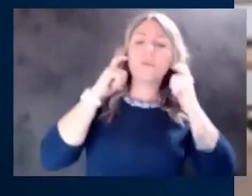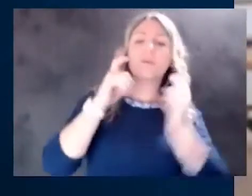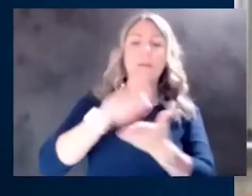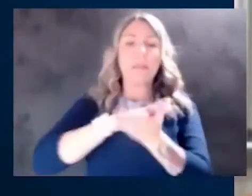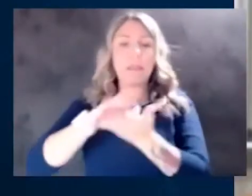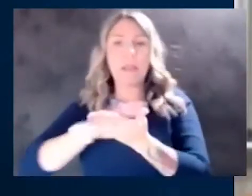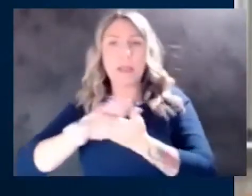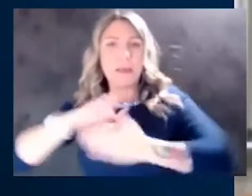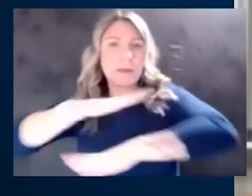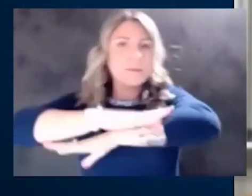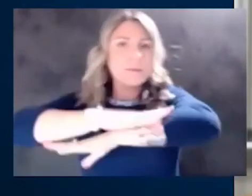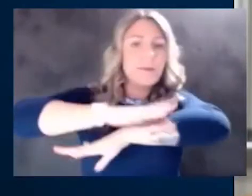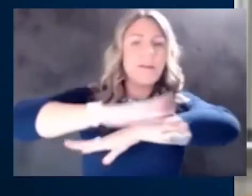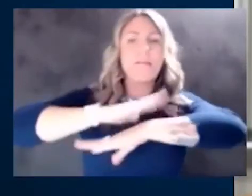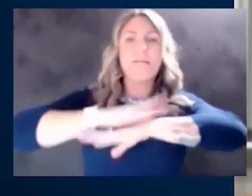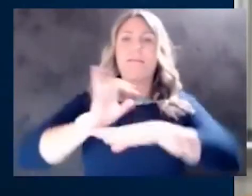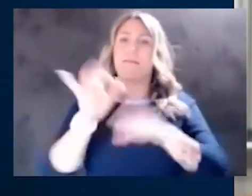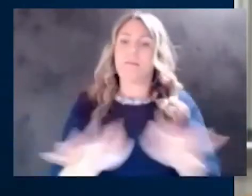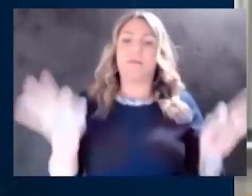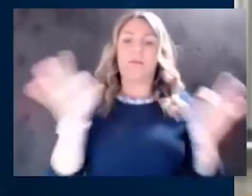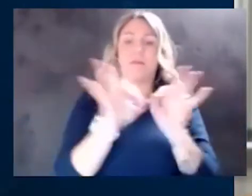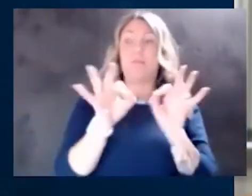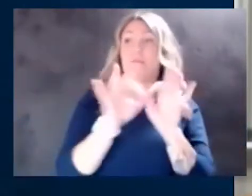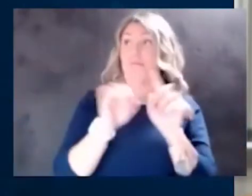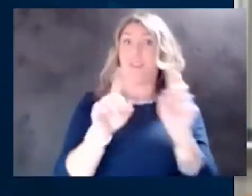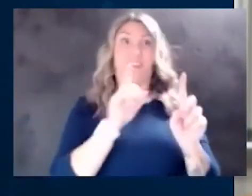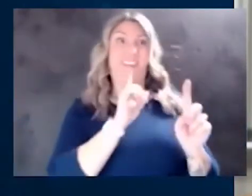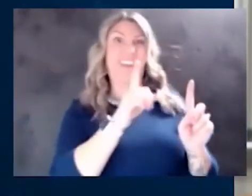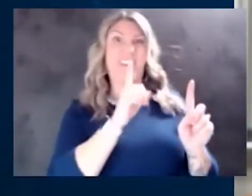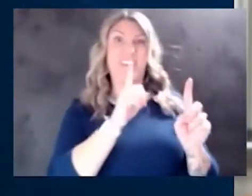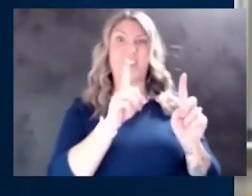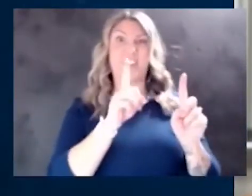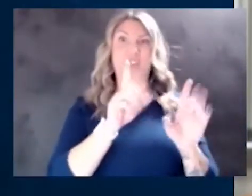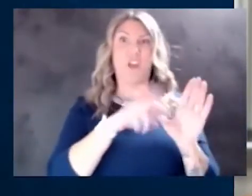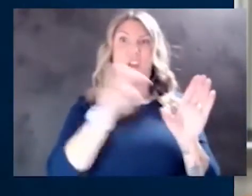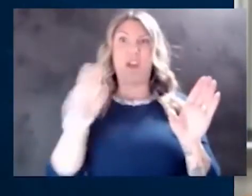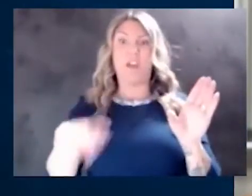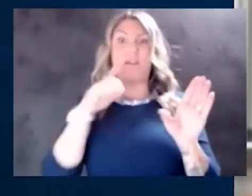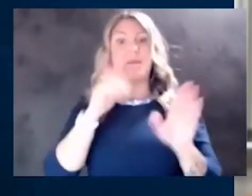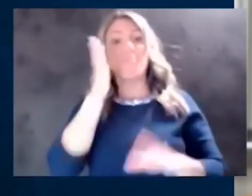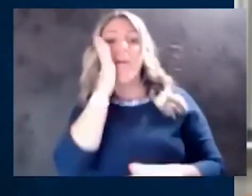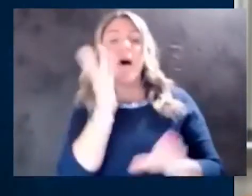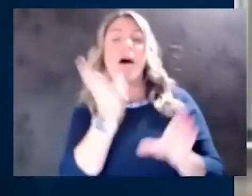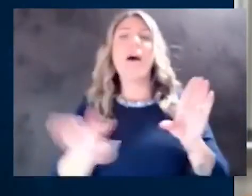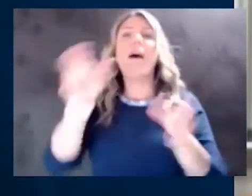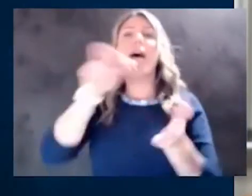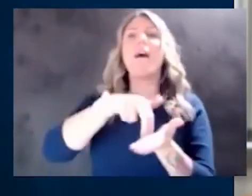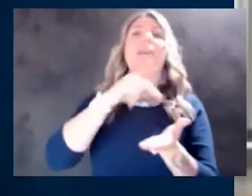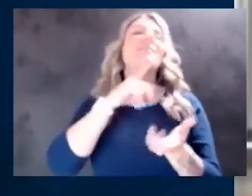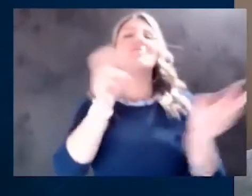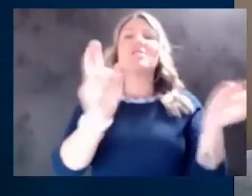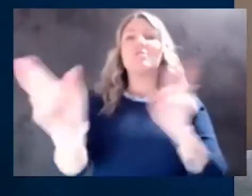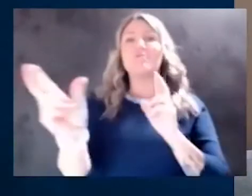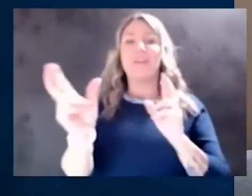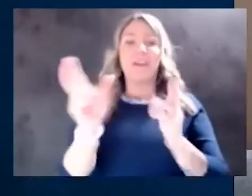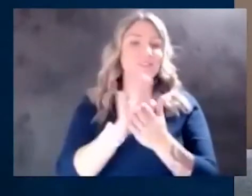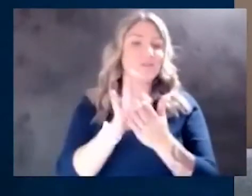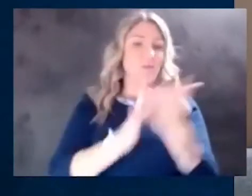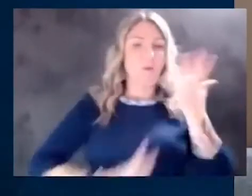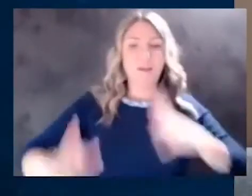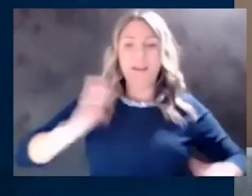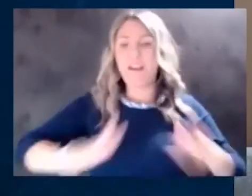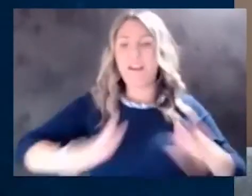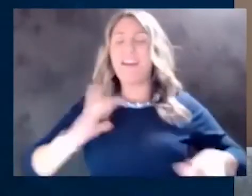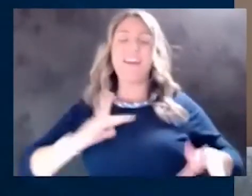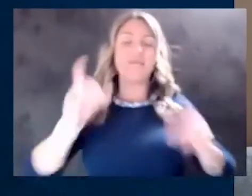to happen. But being able to actually get out of bed, get ready for school, it's kept me more awake. I'm not a very social